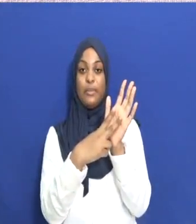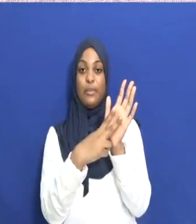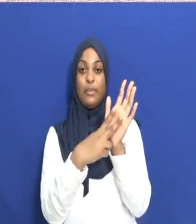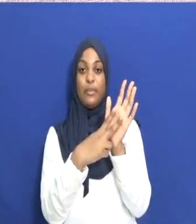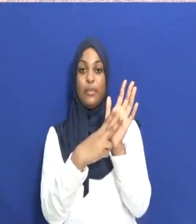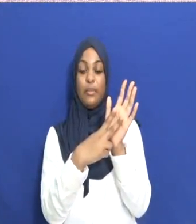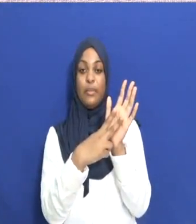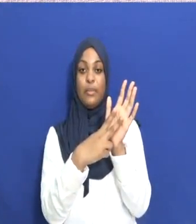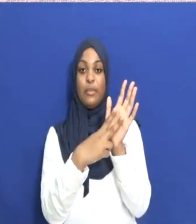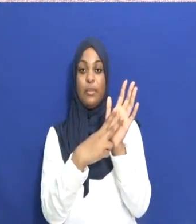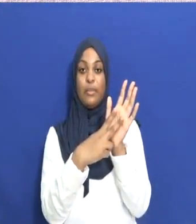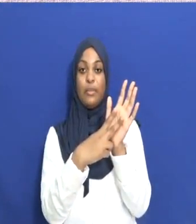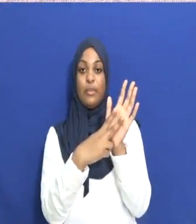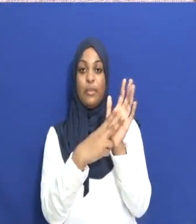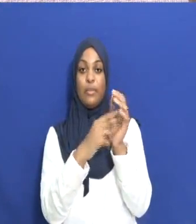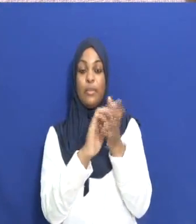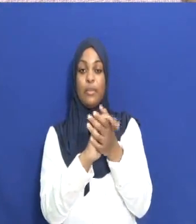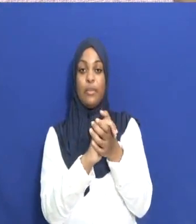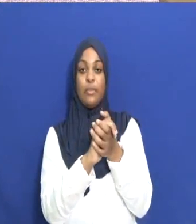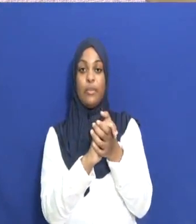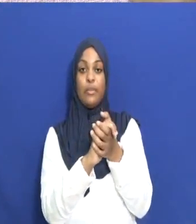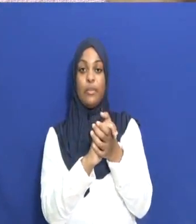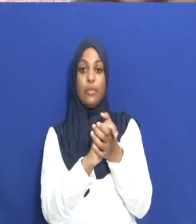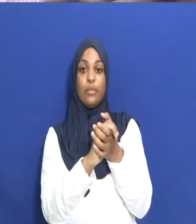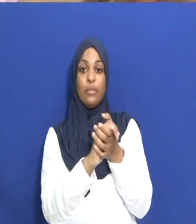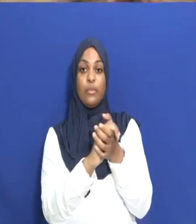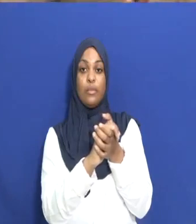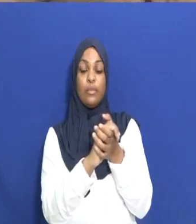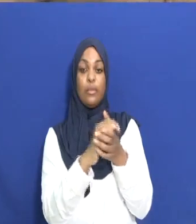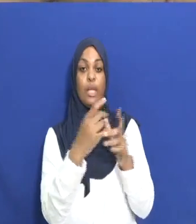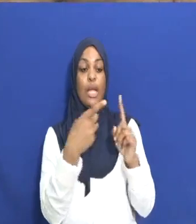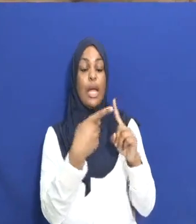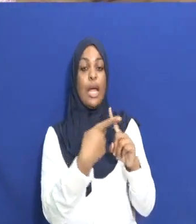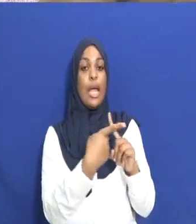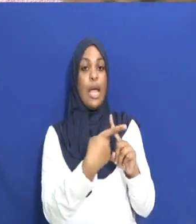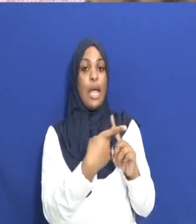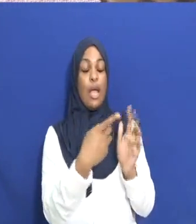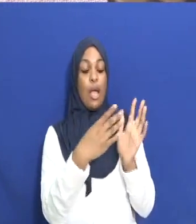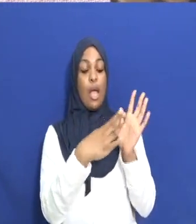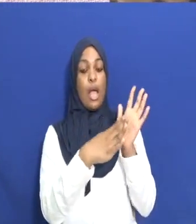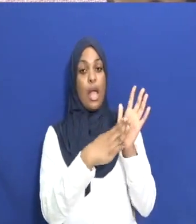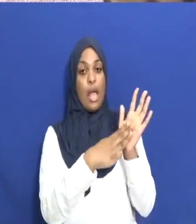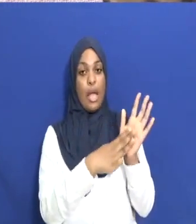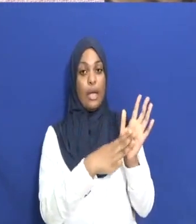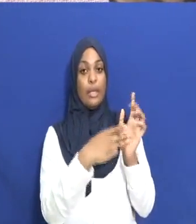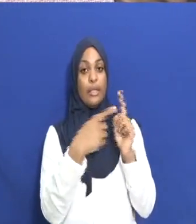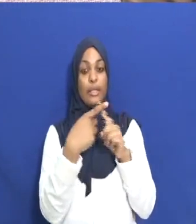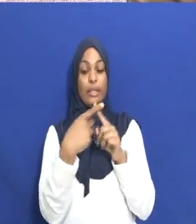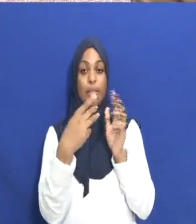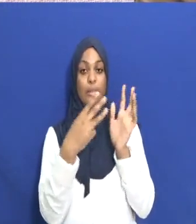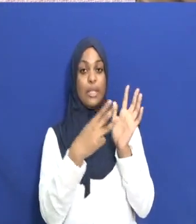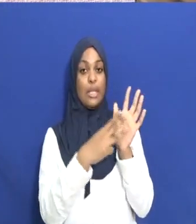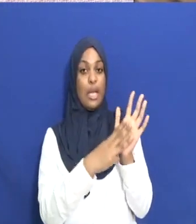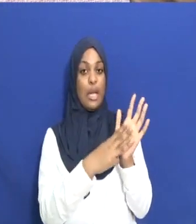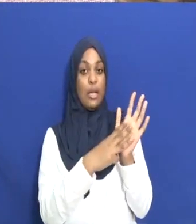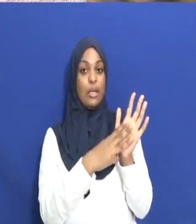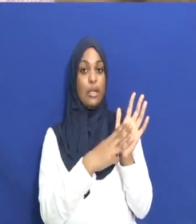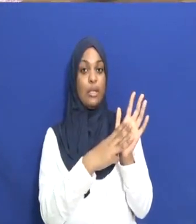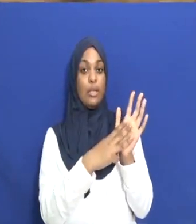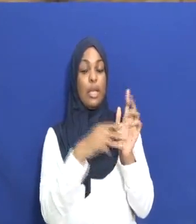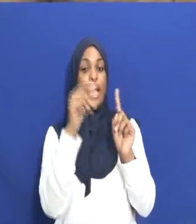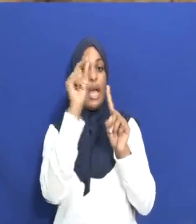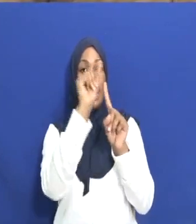8 times 8 can be simply written in exponent form as 8 exponent